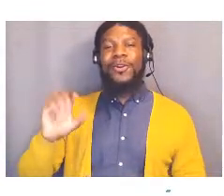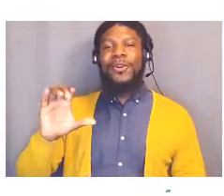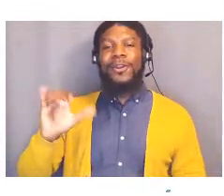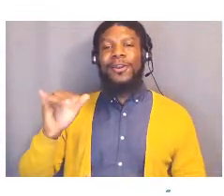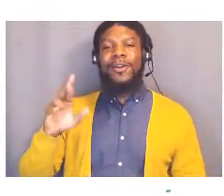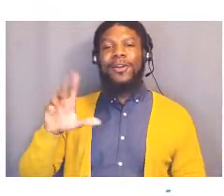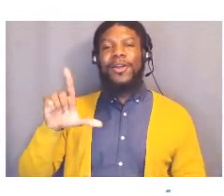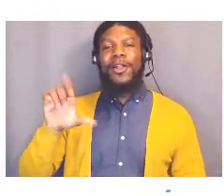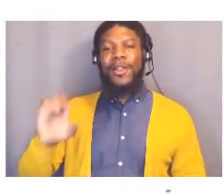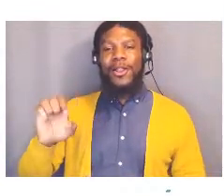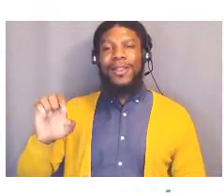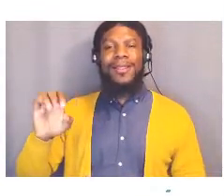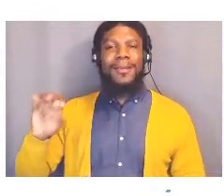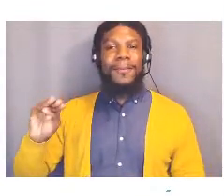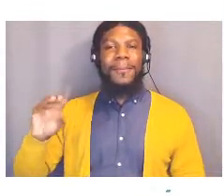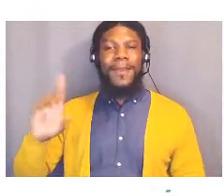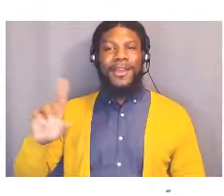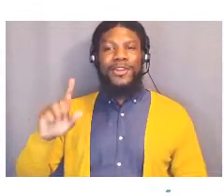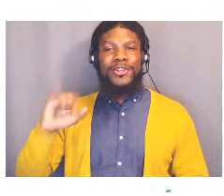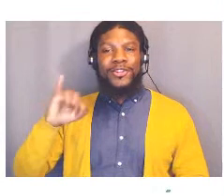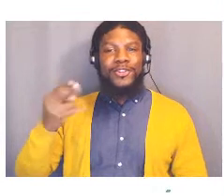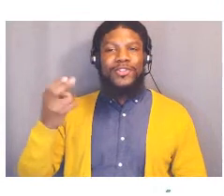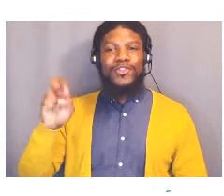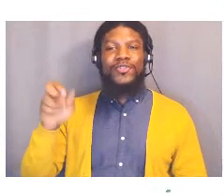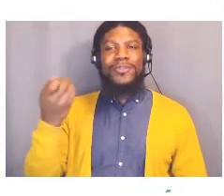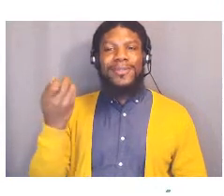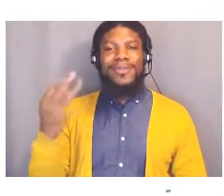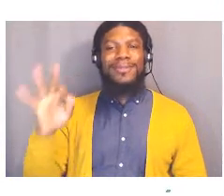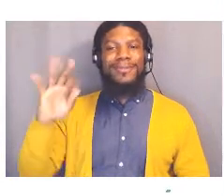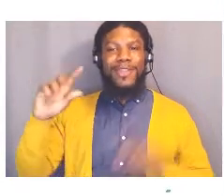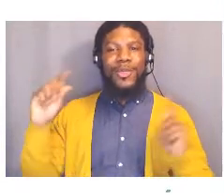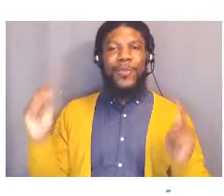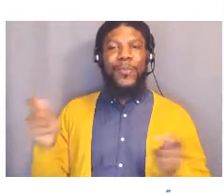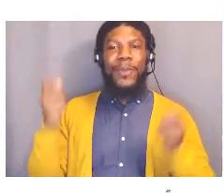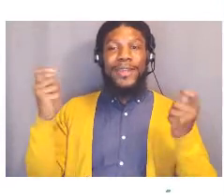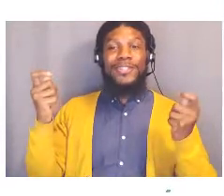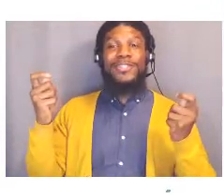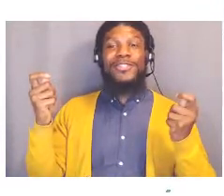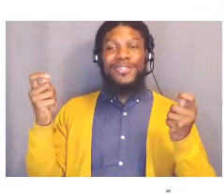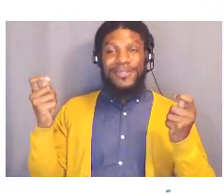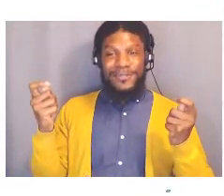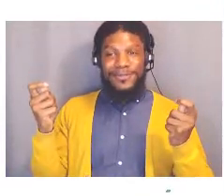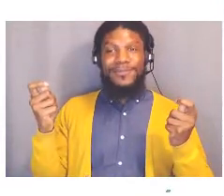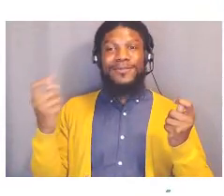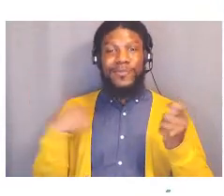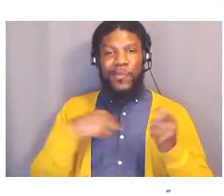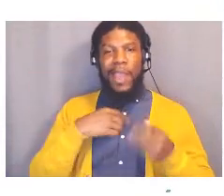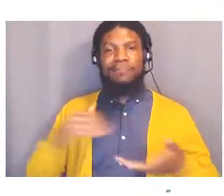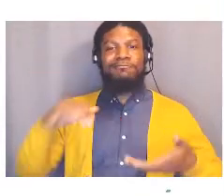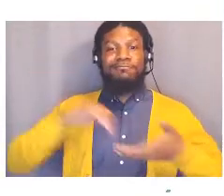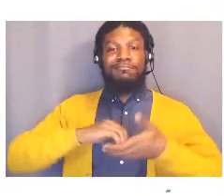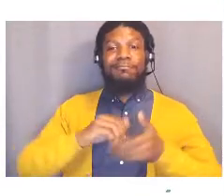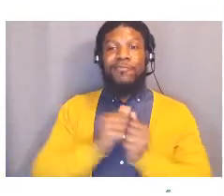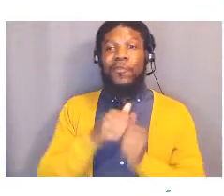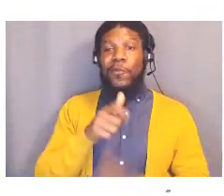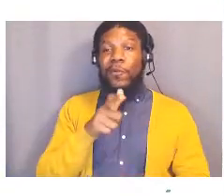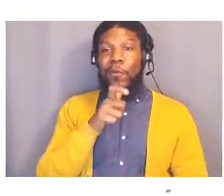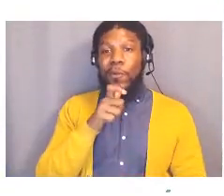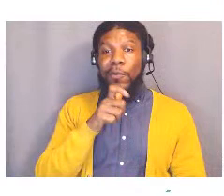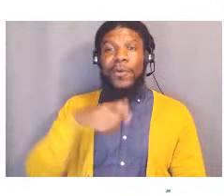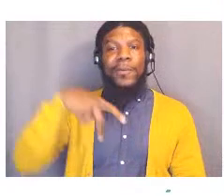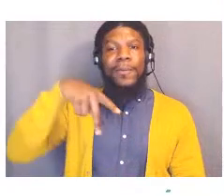Maryland Juneteenth celebration, along with a part in partnership with the